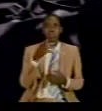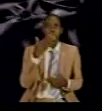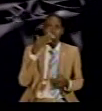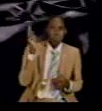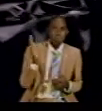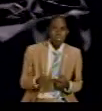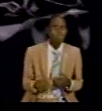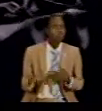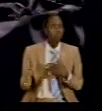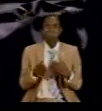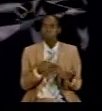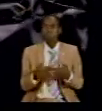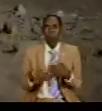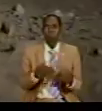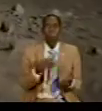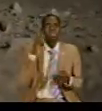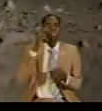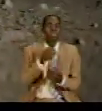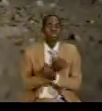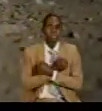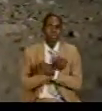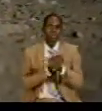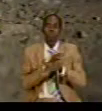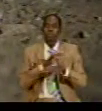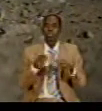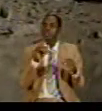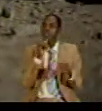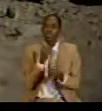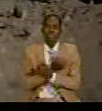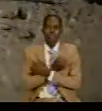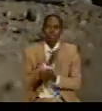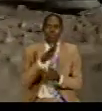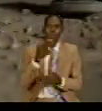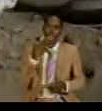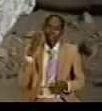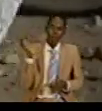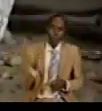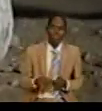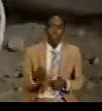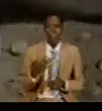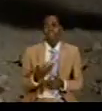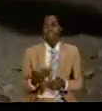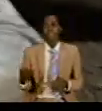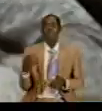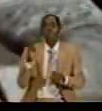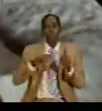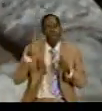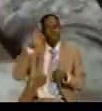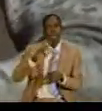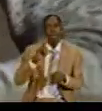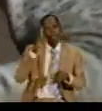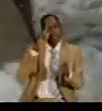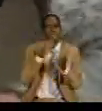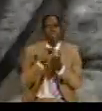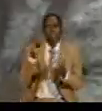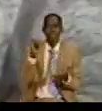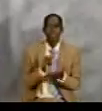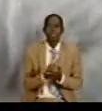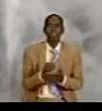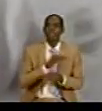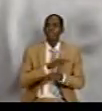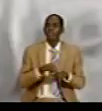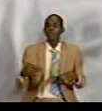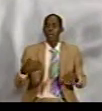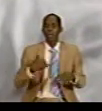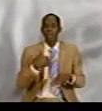he loves you, but he doesn't love your wickedness. And people have taken that in, and they're not taking time to